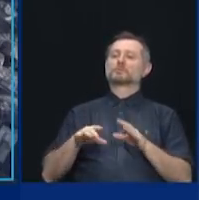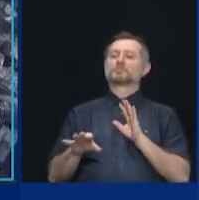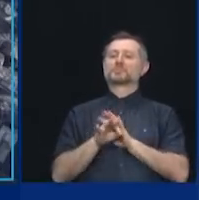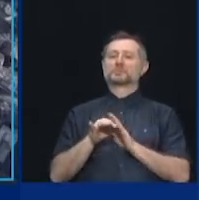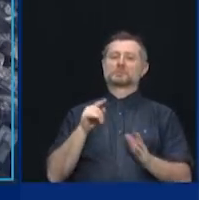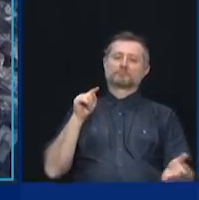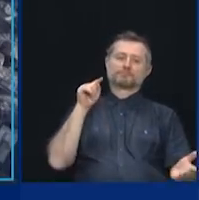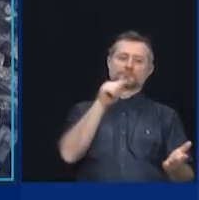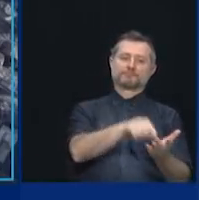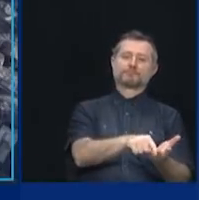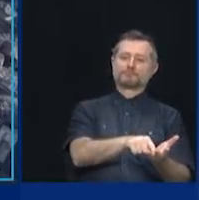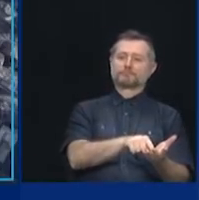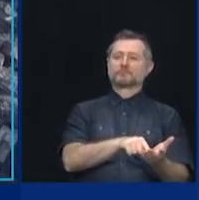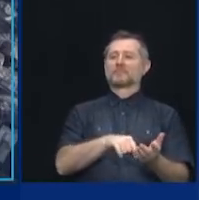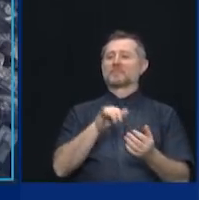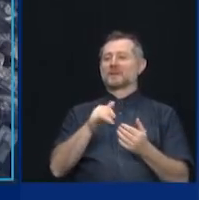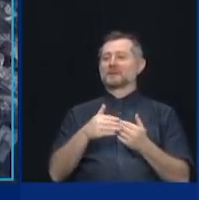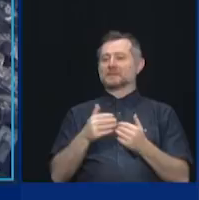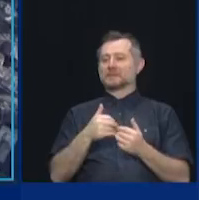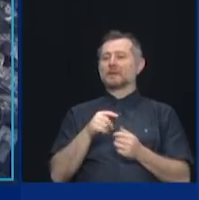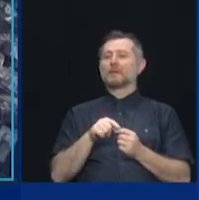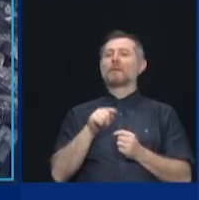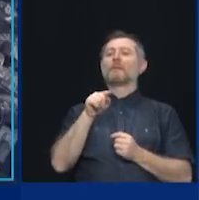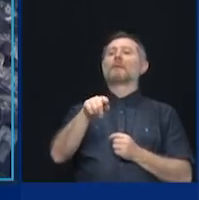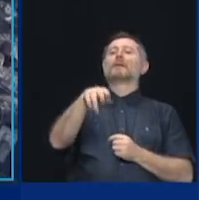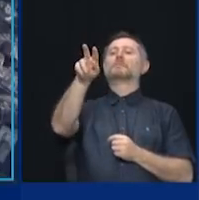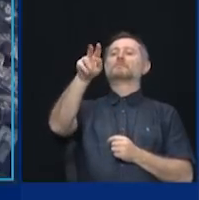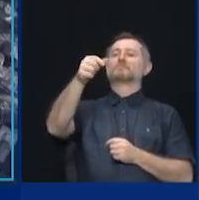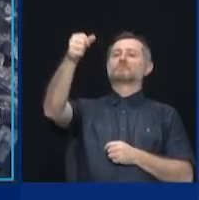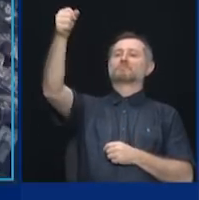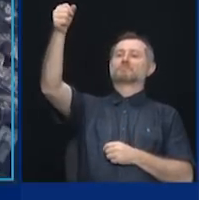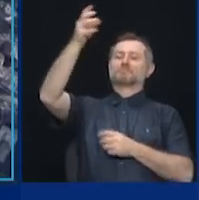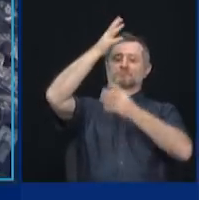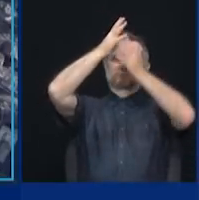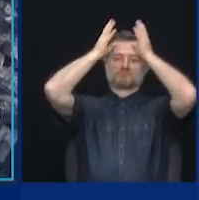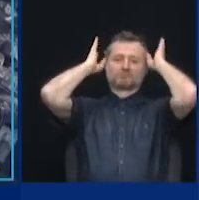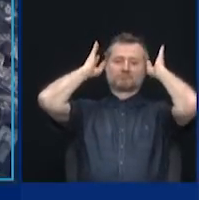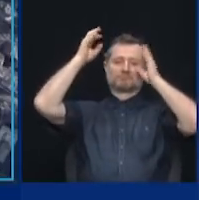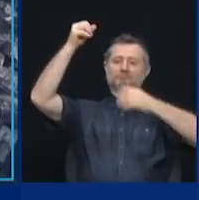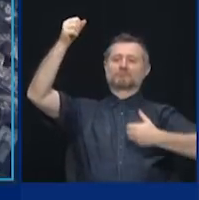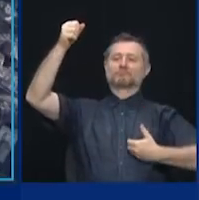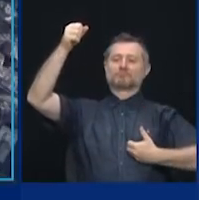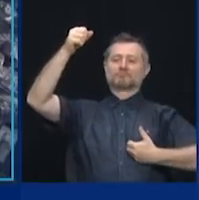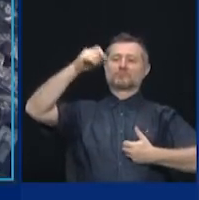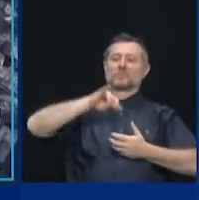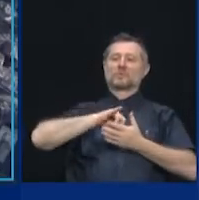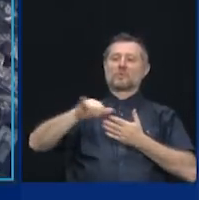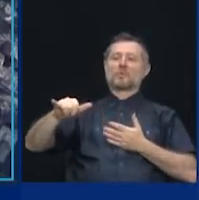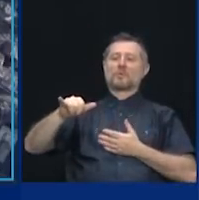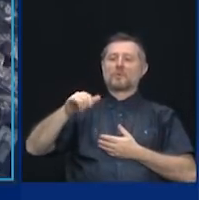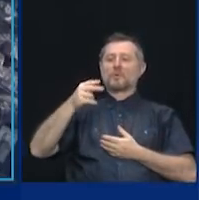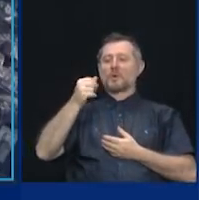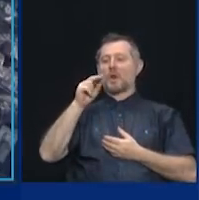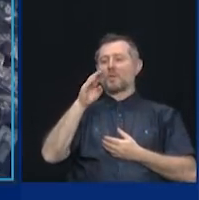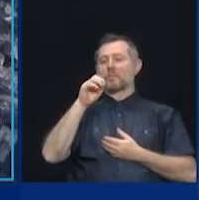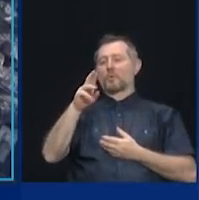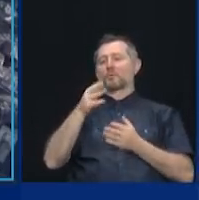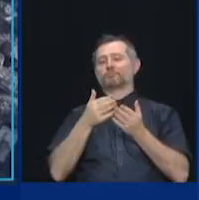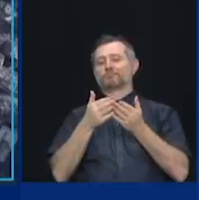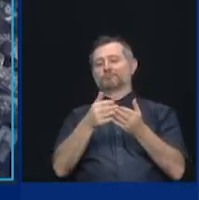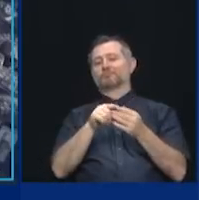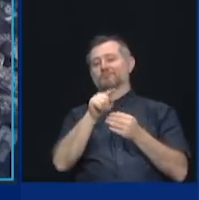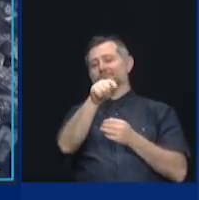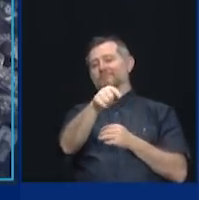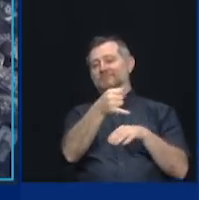the Statue of Liberty and New York Harbor. It will be right on the Hudson River. It will be a